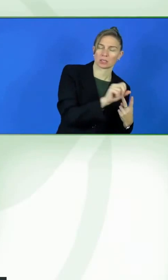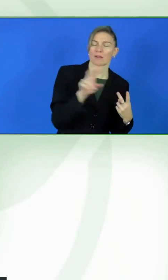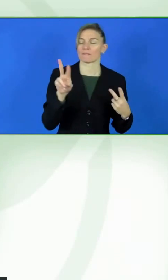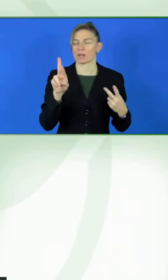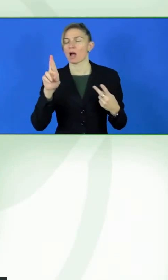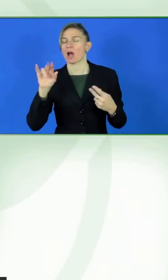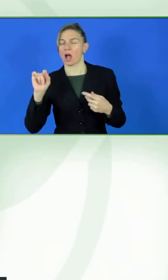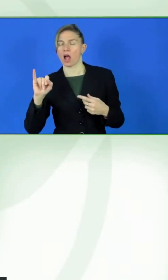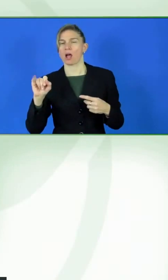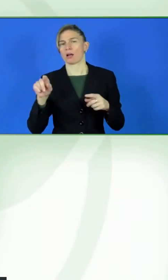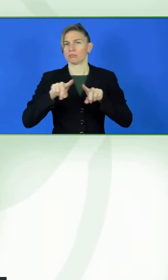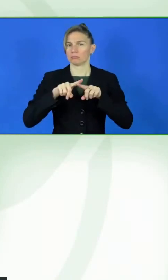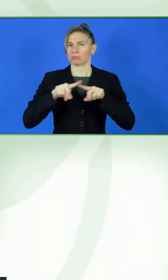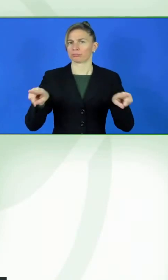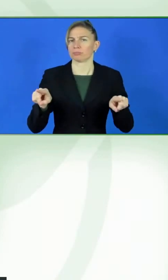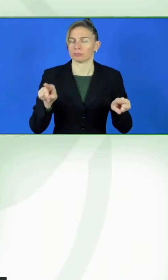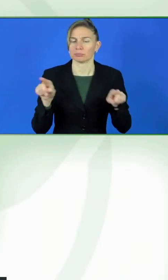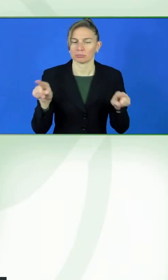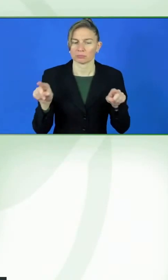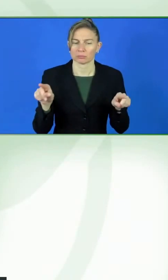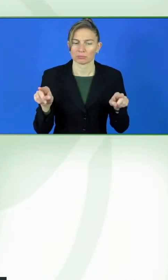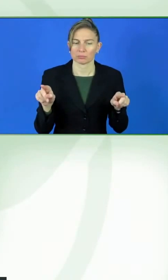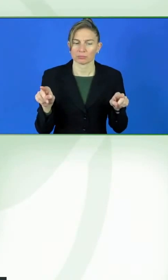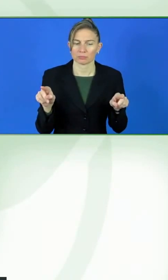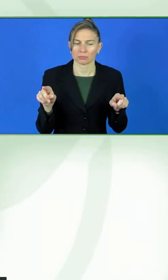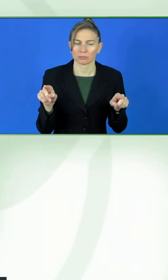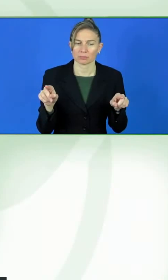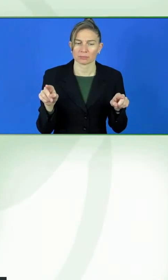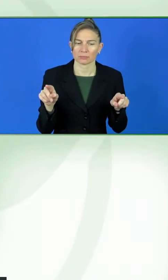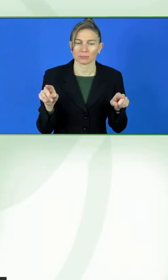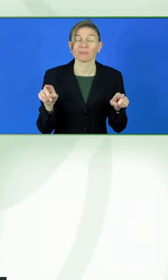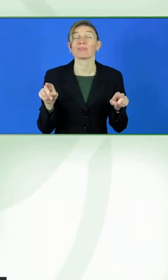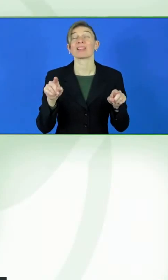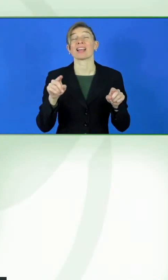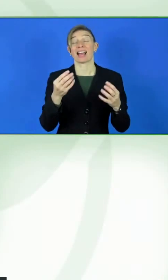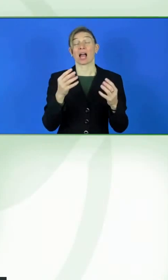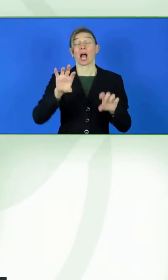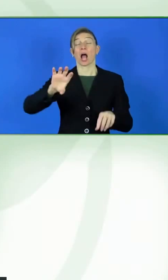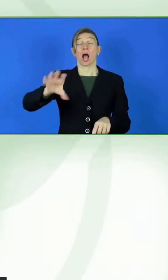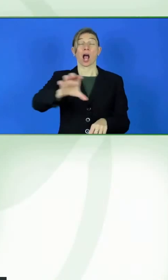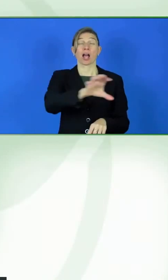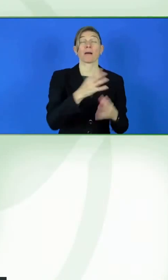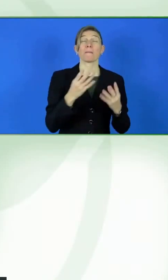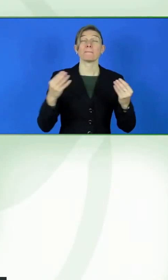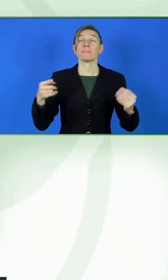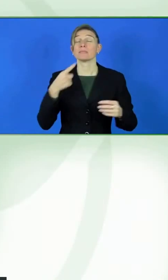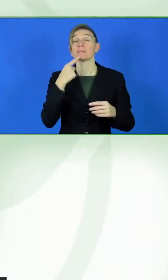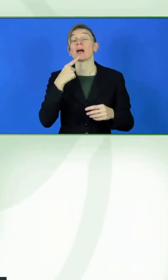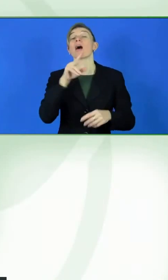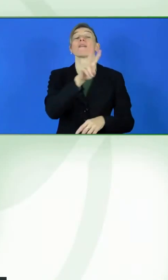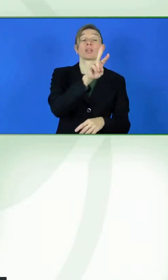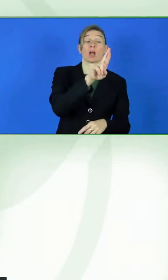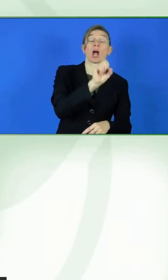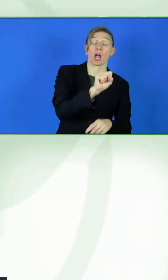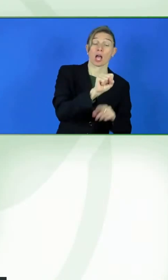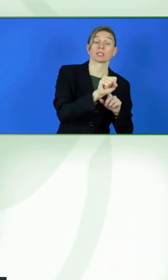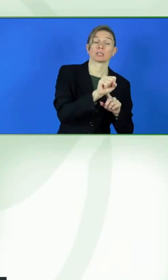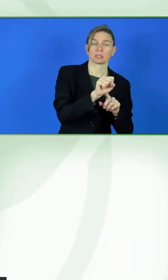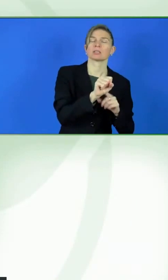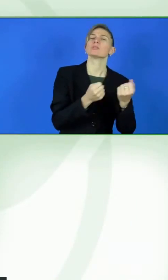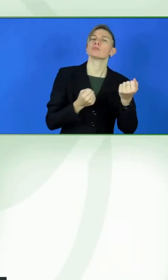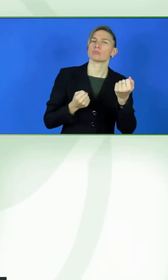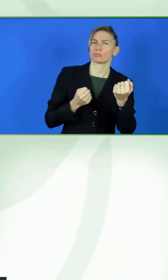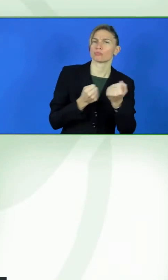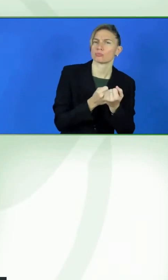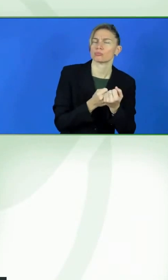because usually in many countries, VRS is supported by some sort of public funding